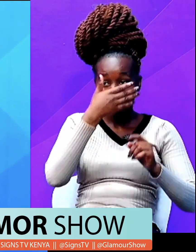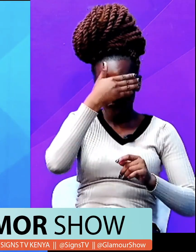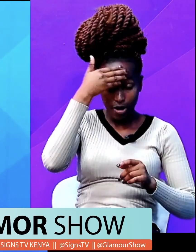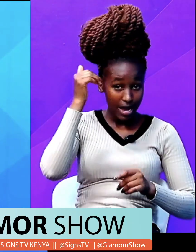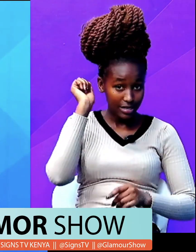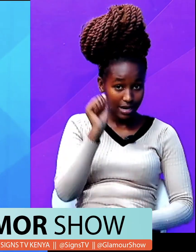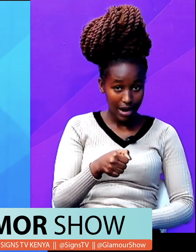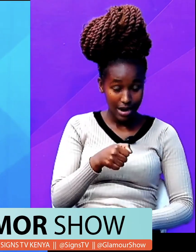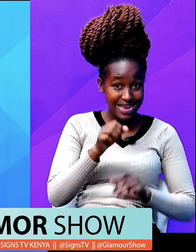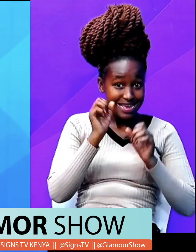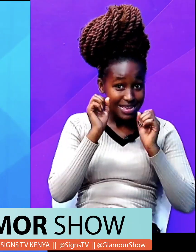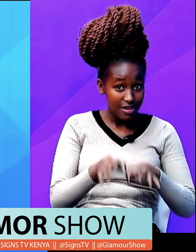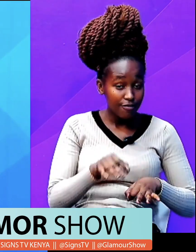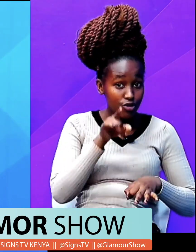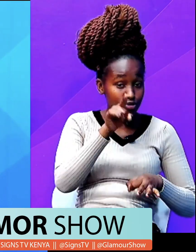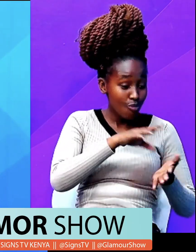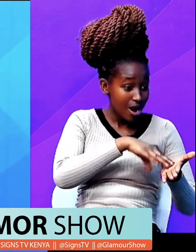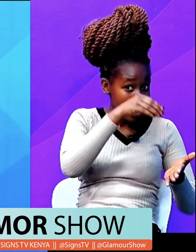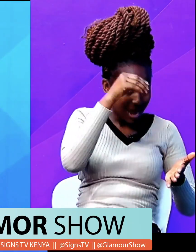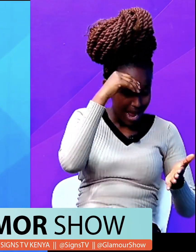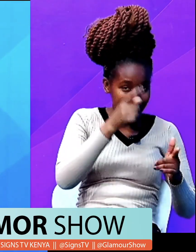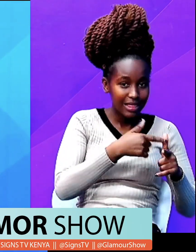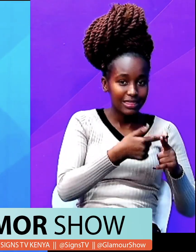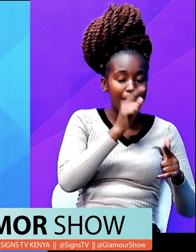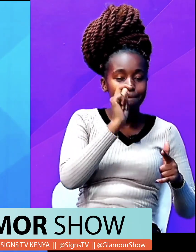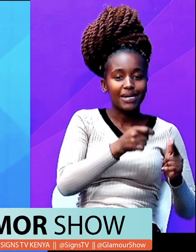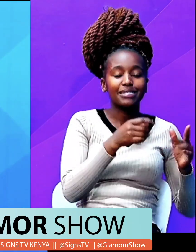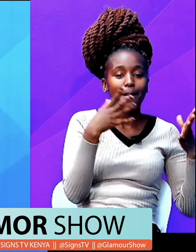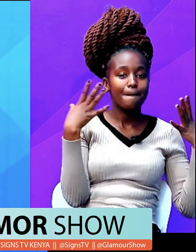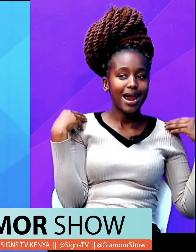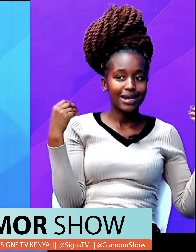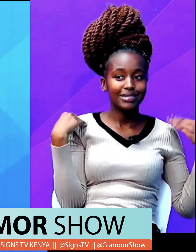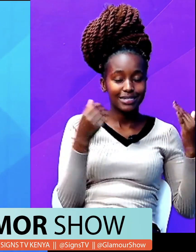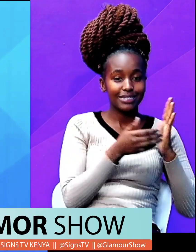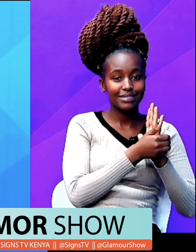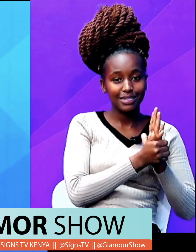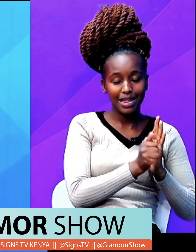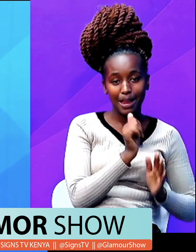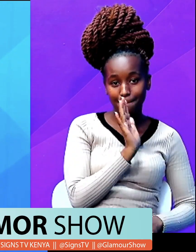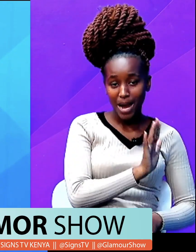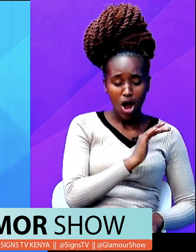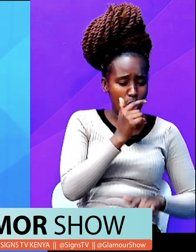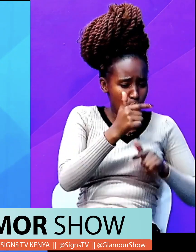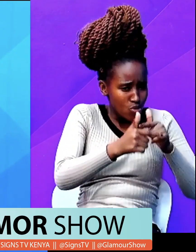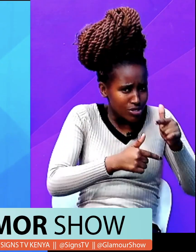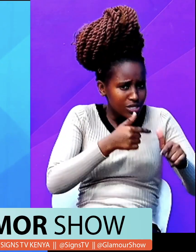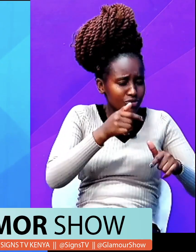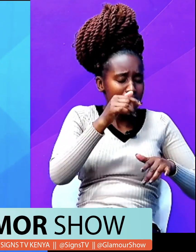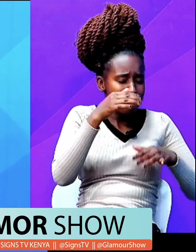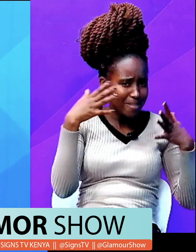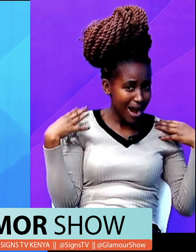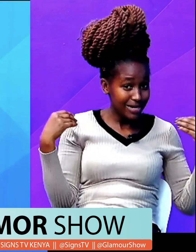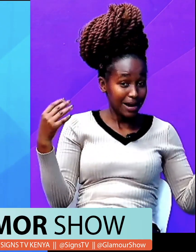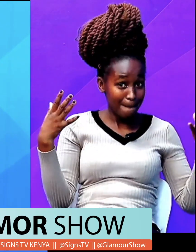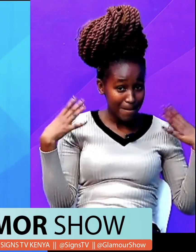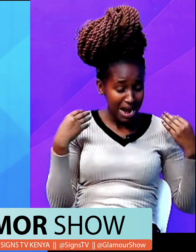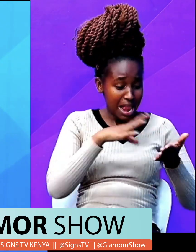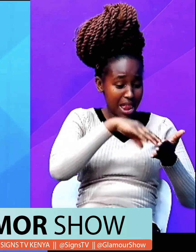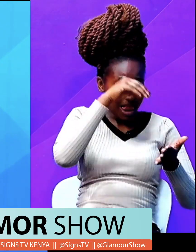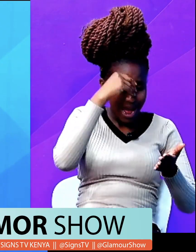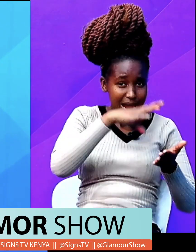your skill into practice, and that way you'll keep perfecting the skill, you'll keep learning the